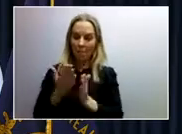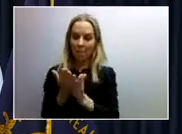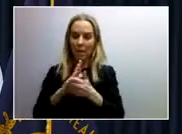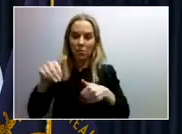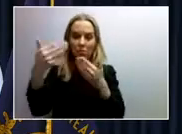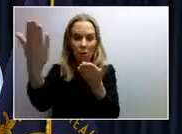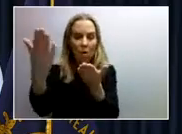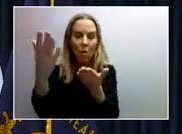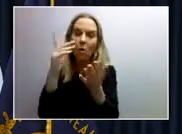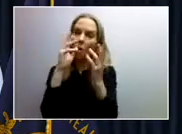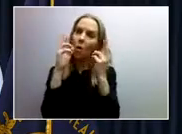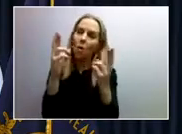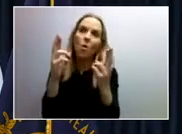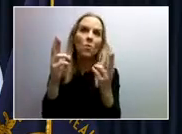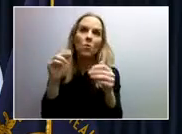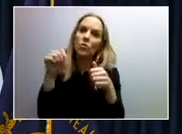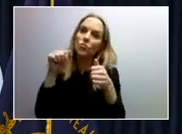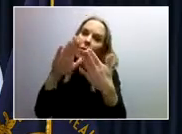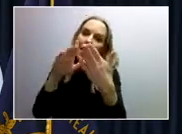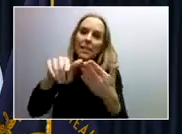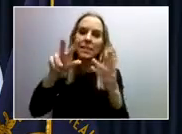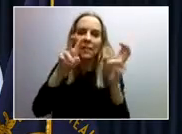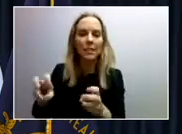this, but low pay, not